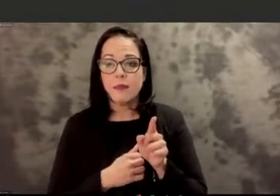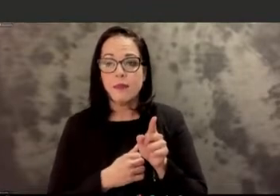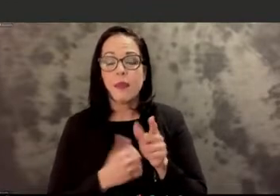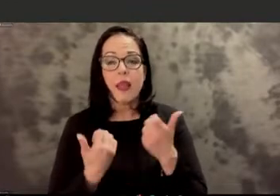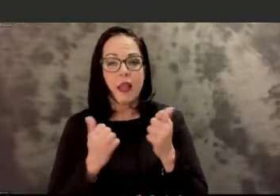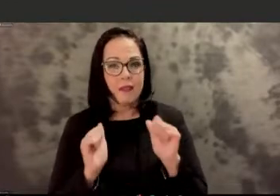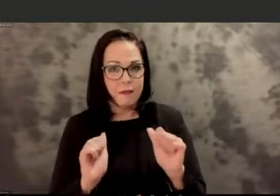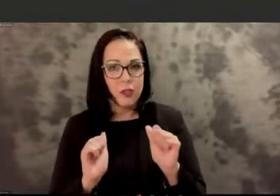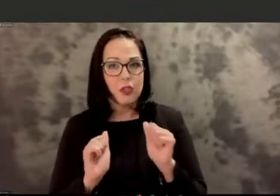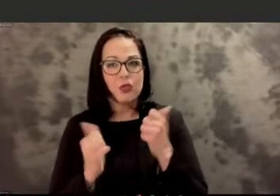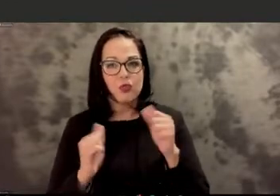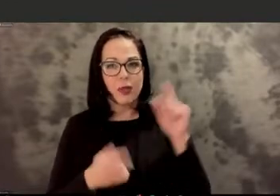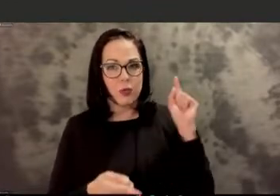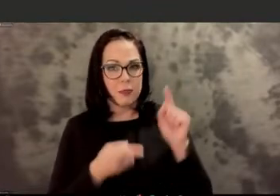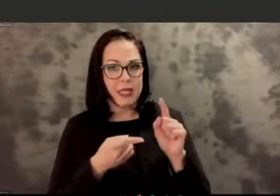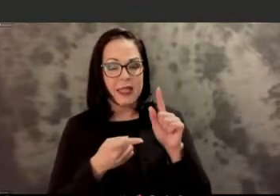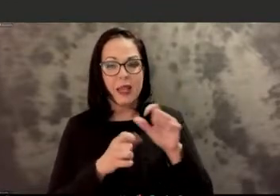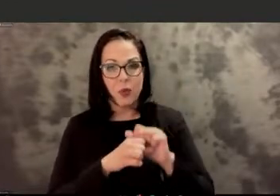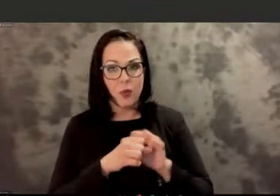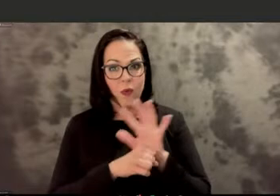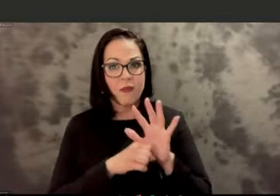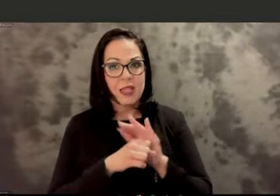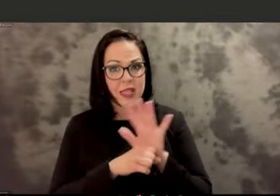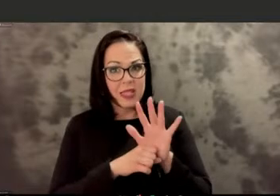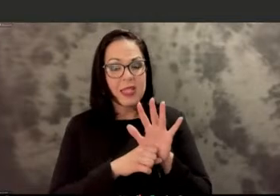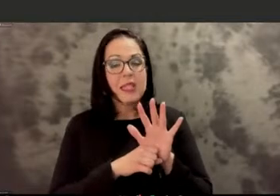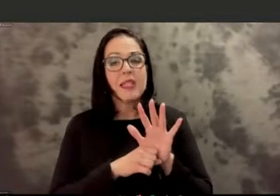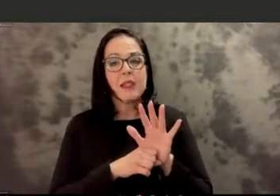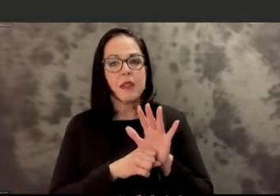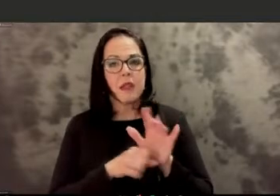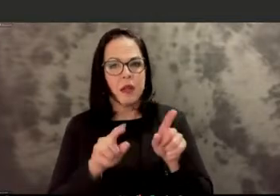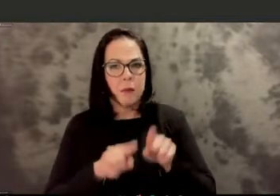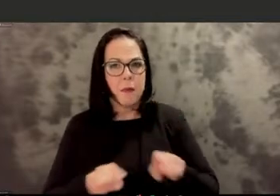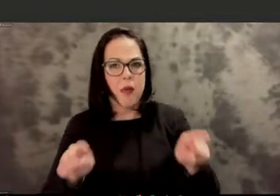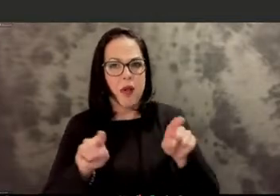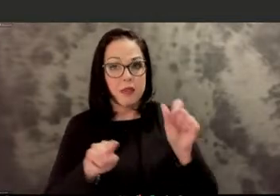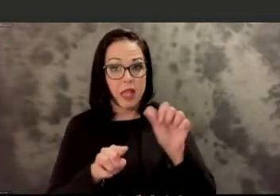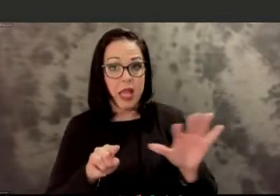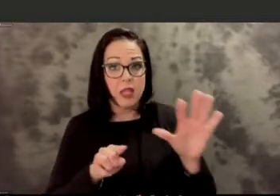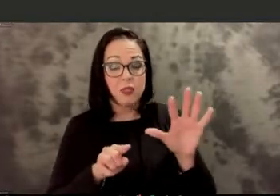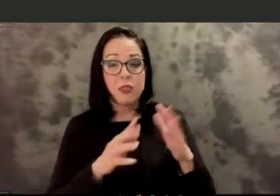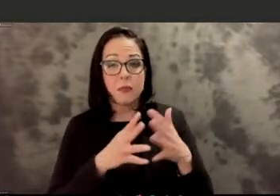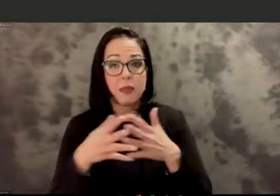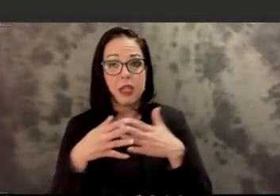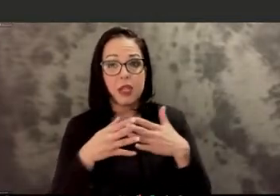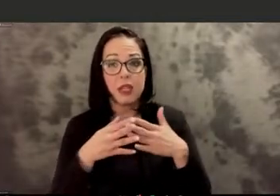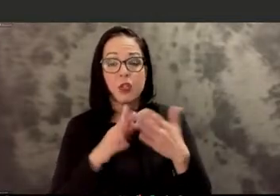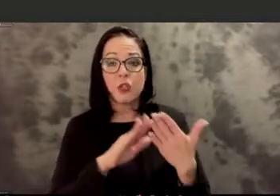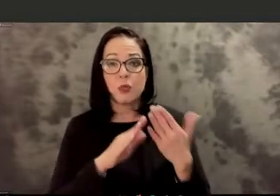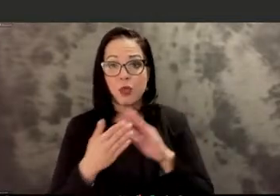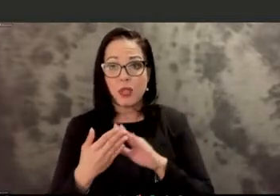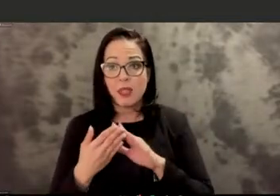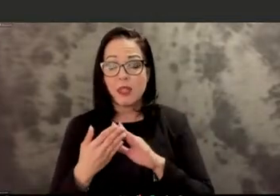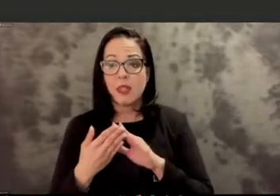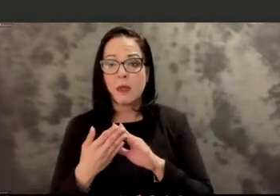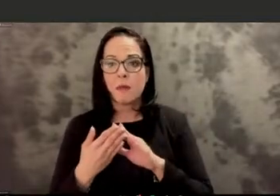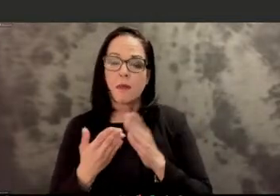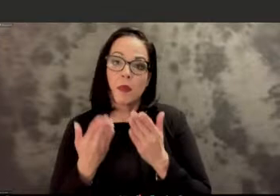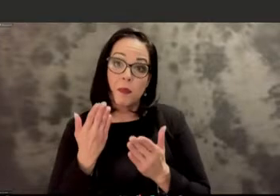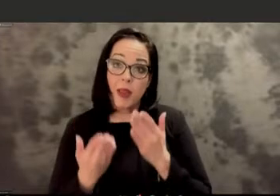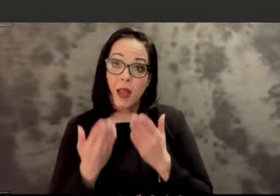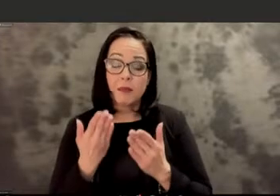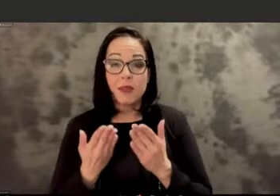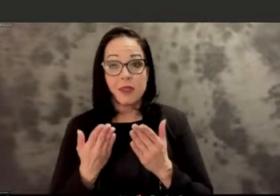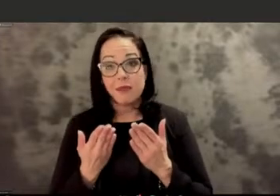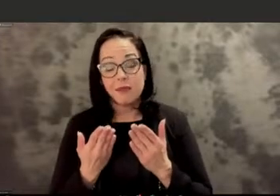efforts to mitigate COVID-19 among the Asian American community, Native Hawaiian Pacific Islander communities, and perhaps this has been